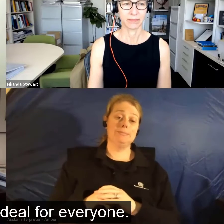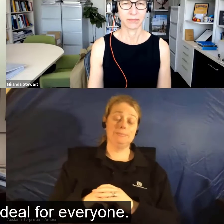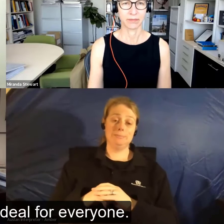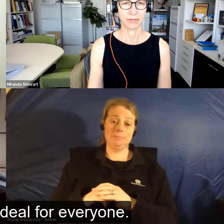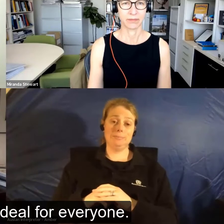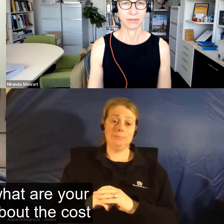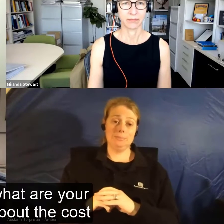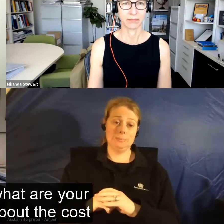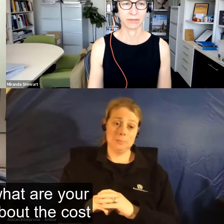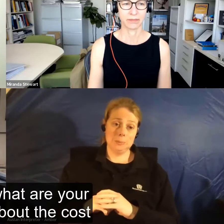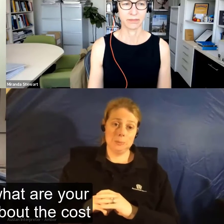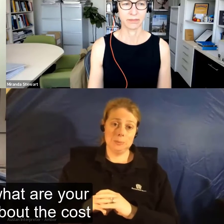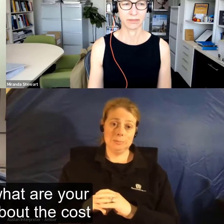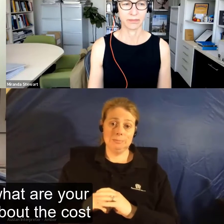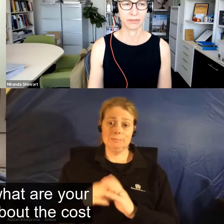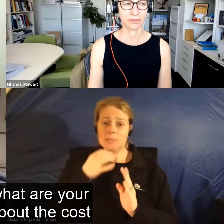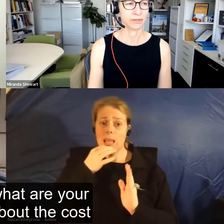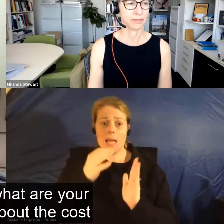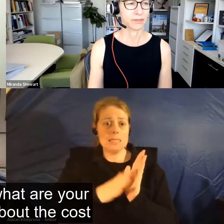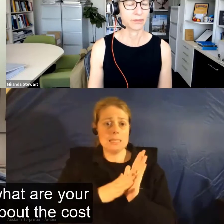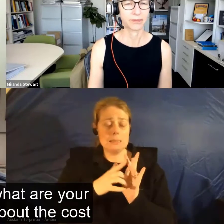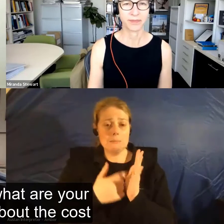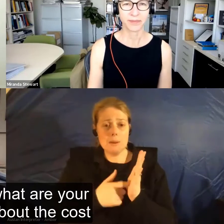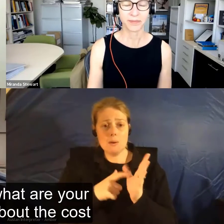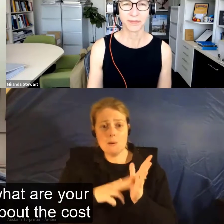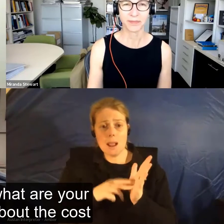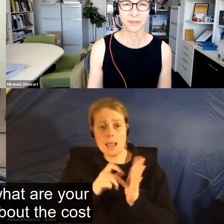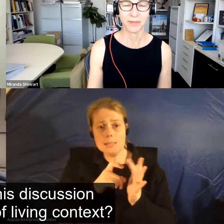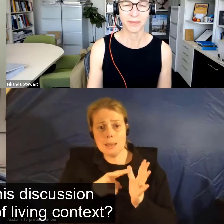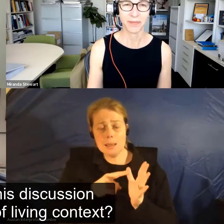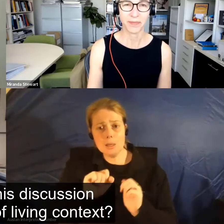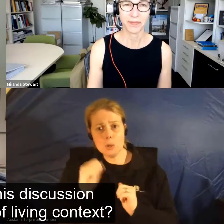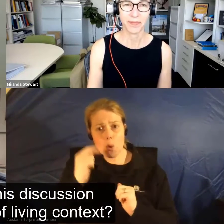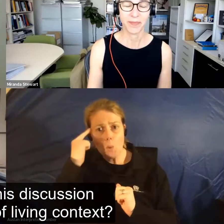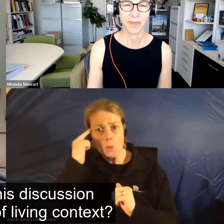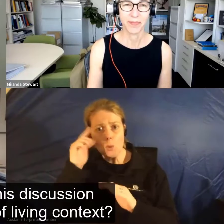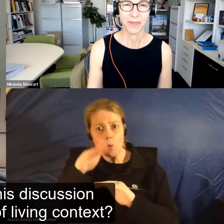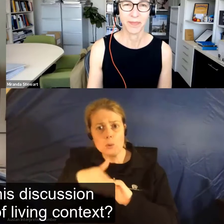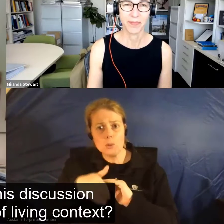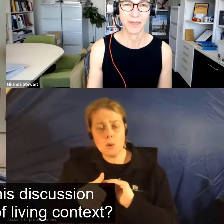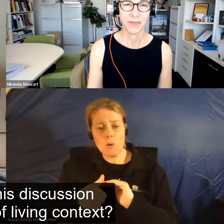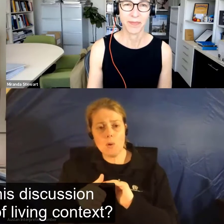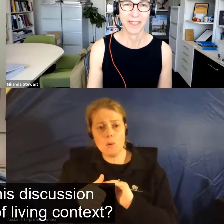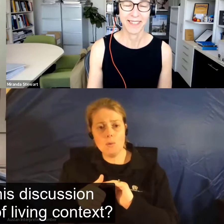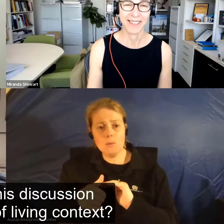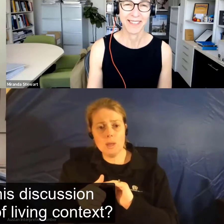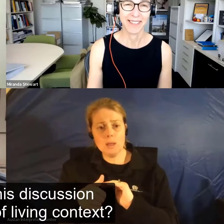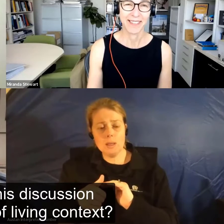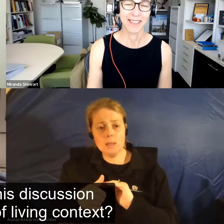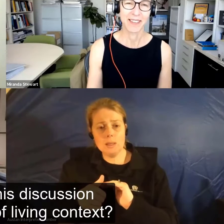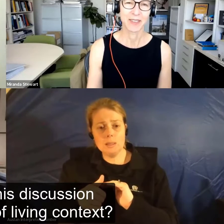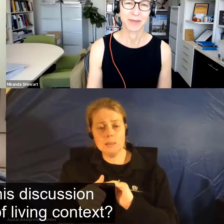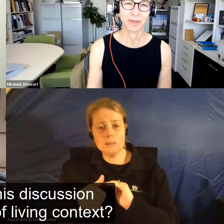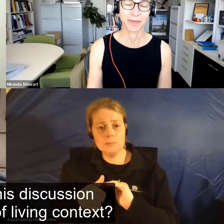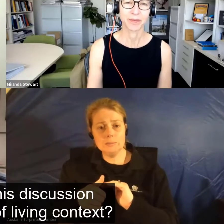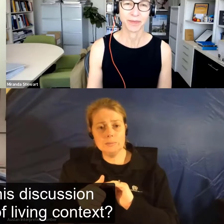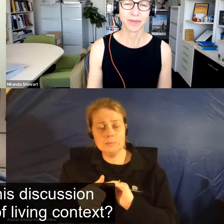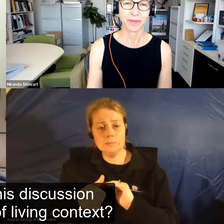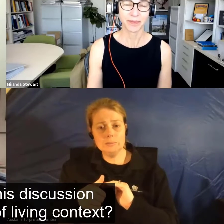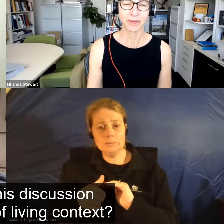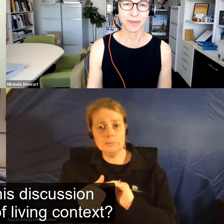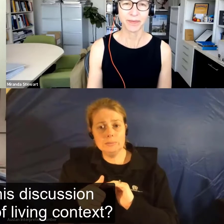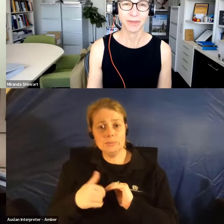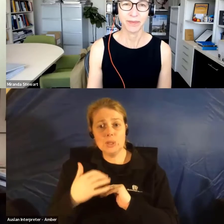everyone. Miranda, what are your thoughts about the cost of putting this discussion within a cost of